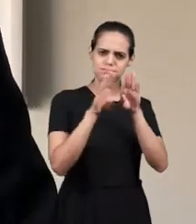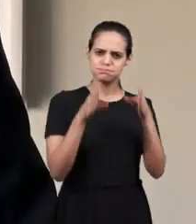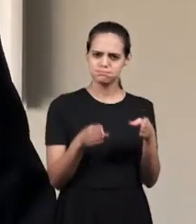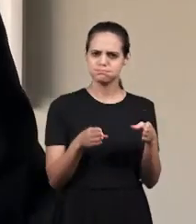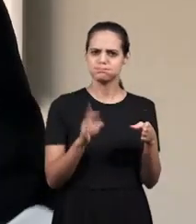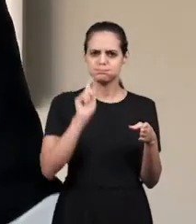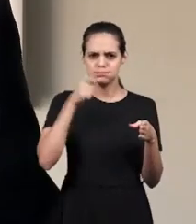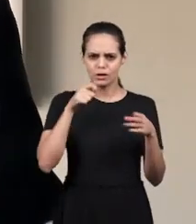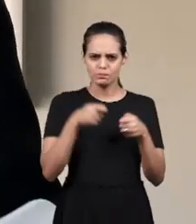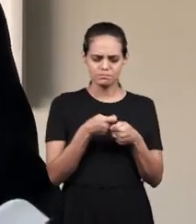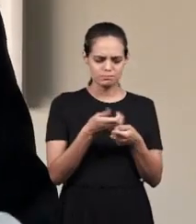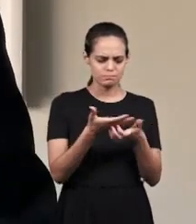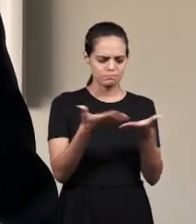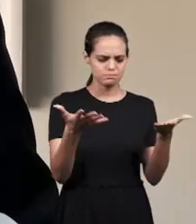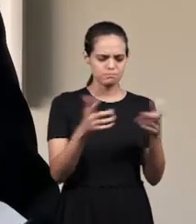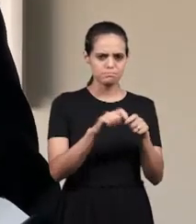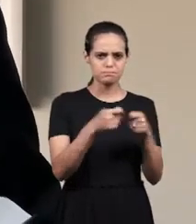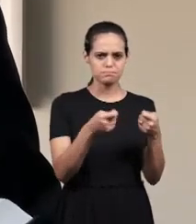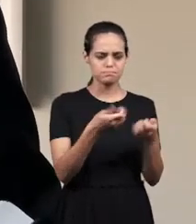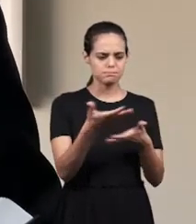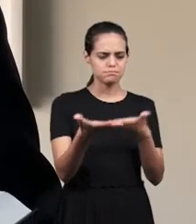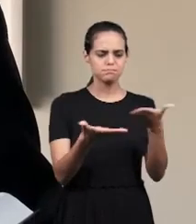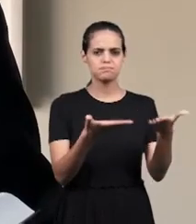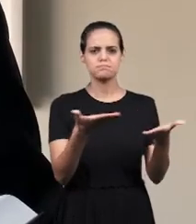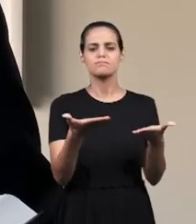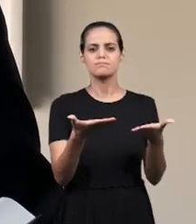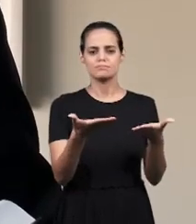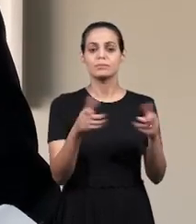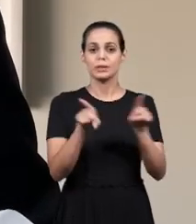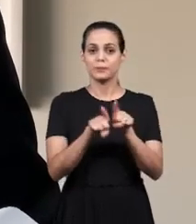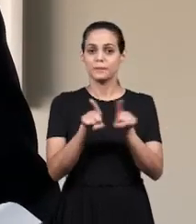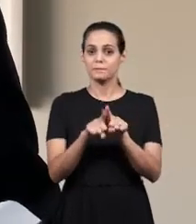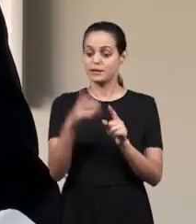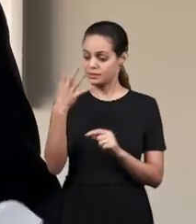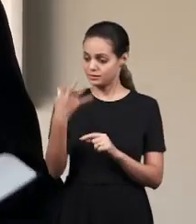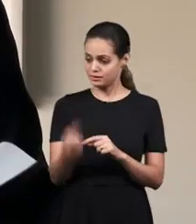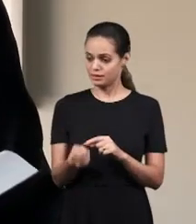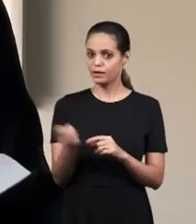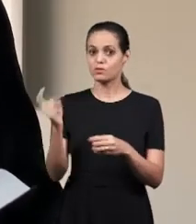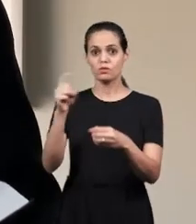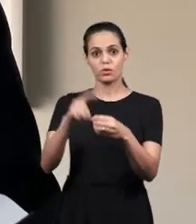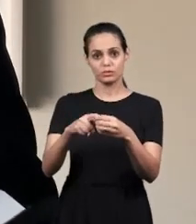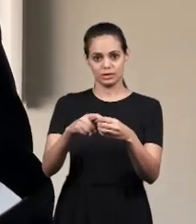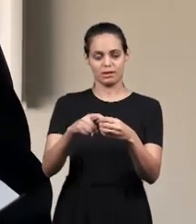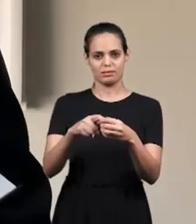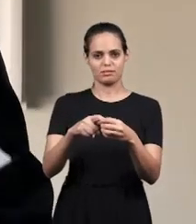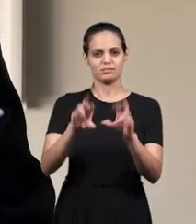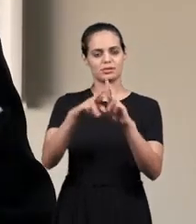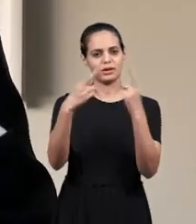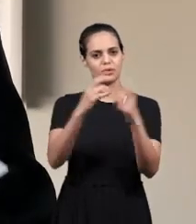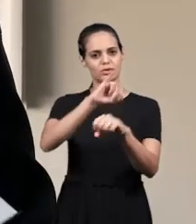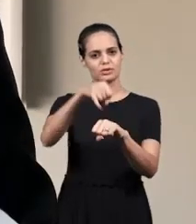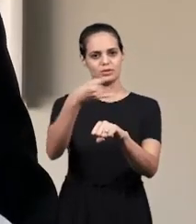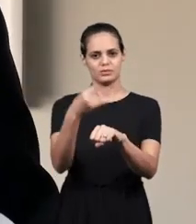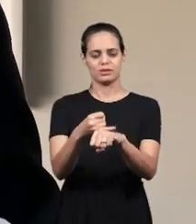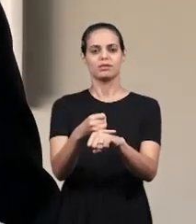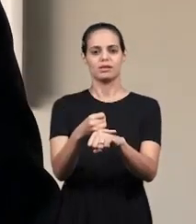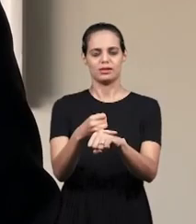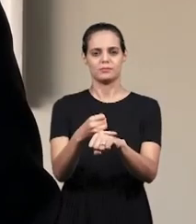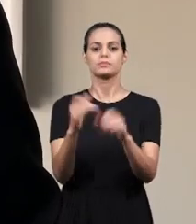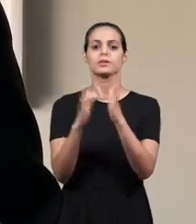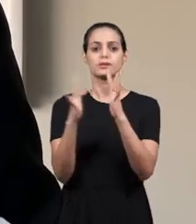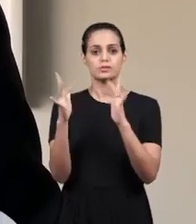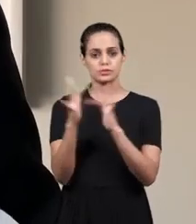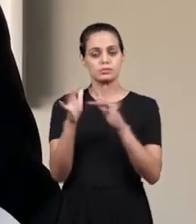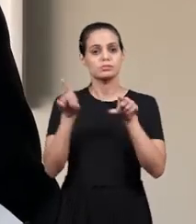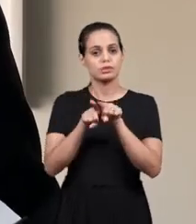Jerusalem. And we may say that the Lord wants the same thing for all of those who are watching, that we